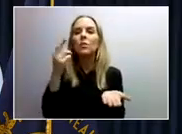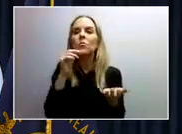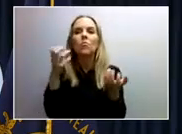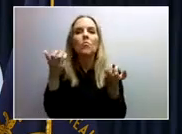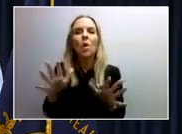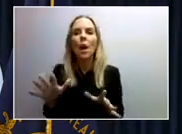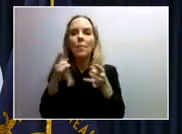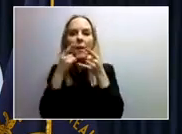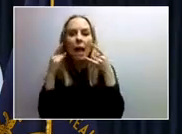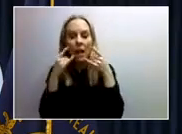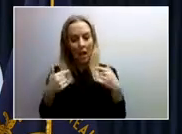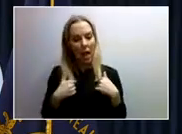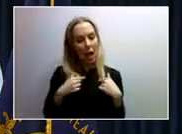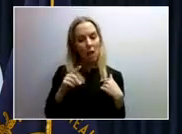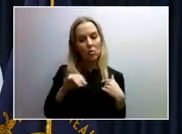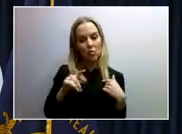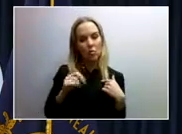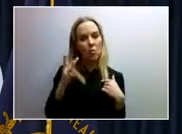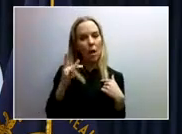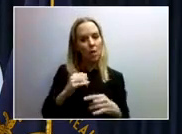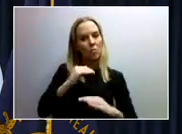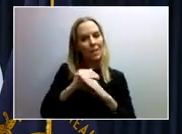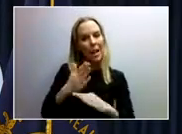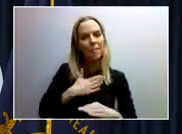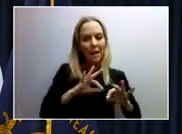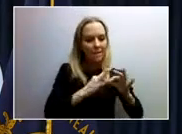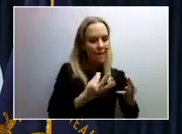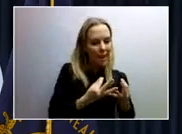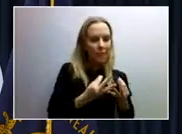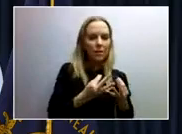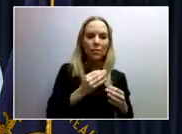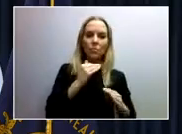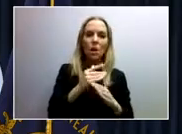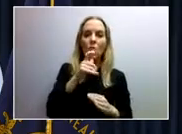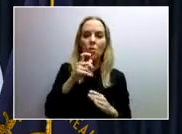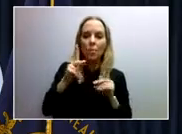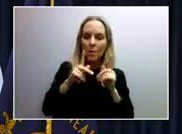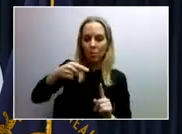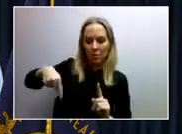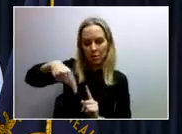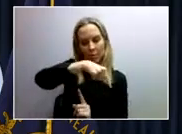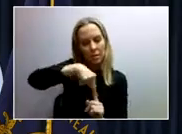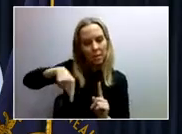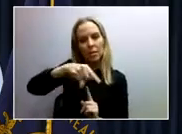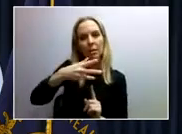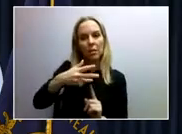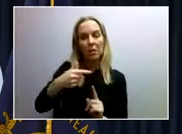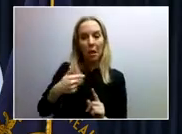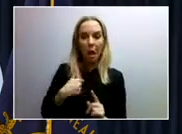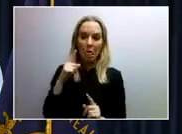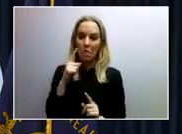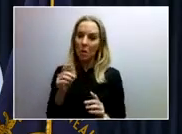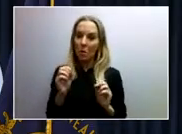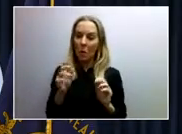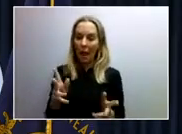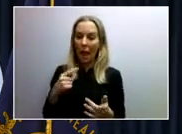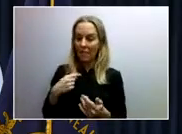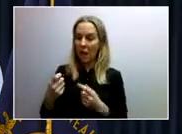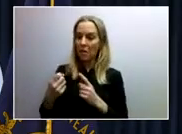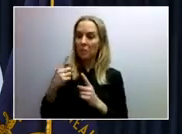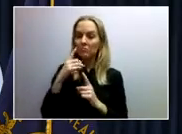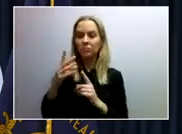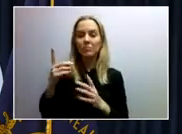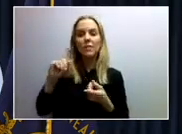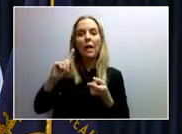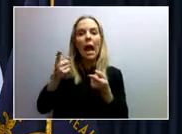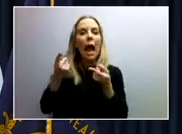I do it to protect my family and the people around me. Again, I think I'd probably be okay if I come down with Omicron, but